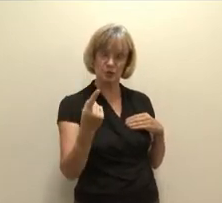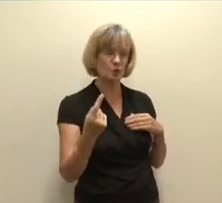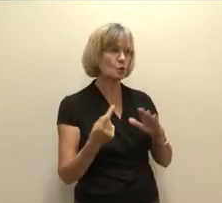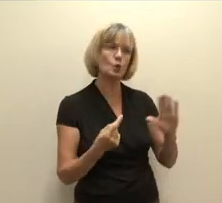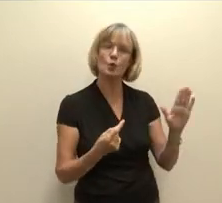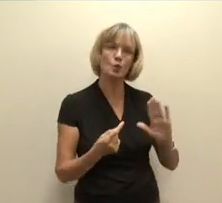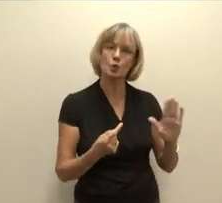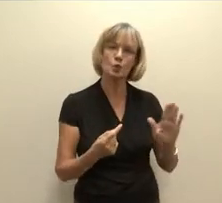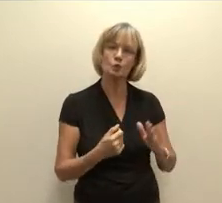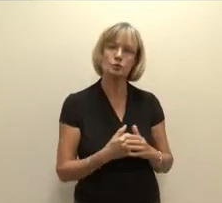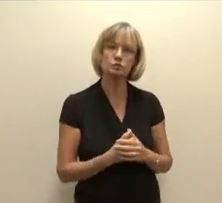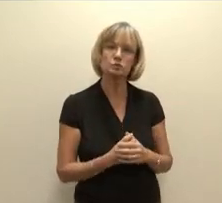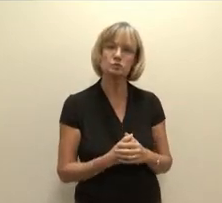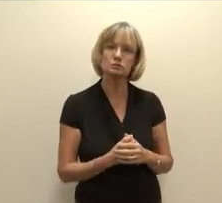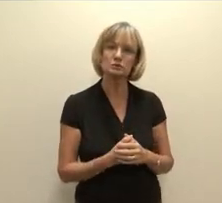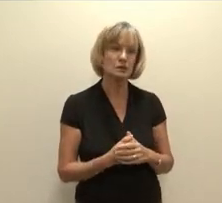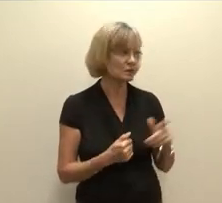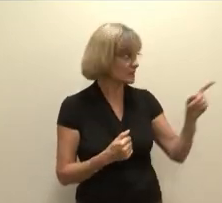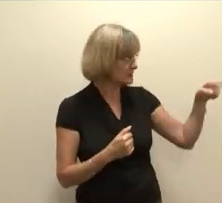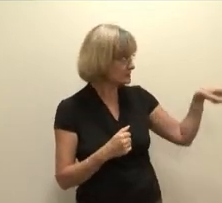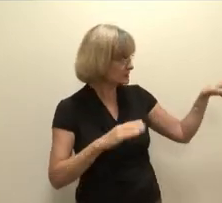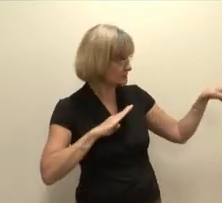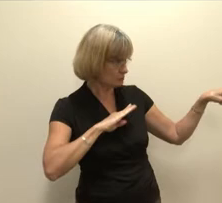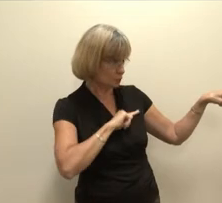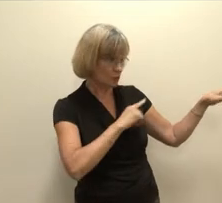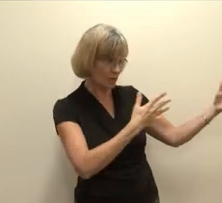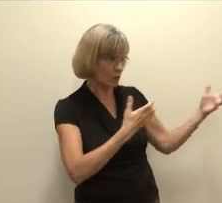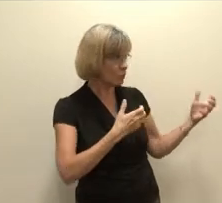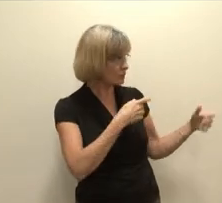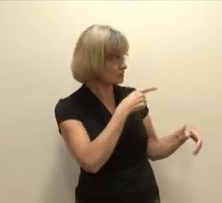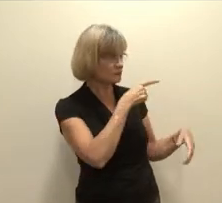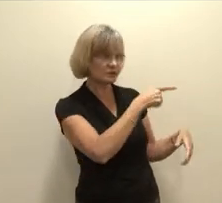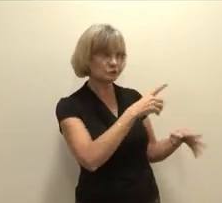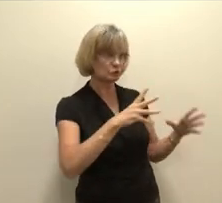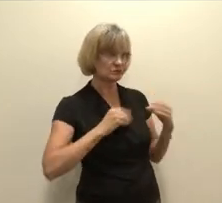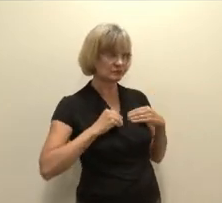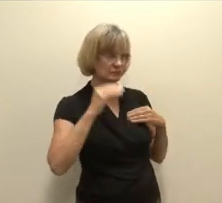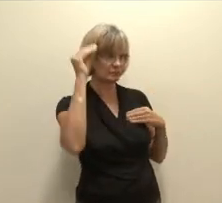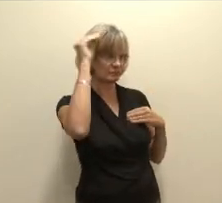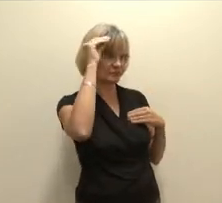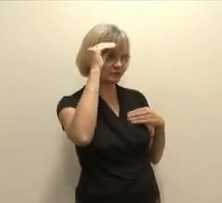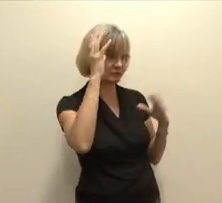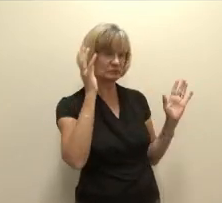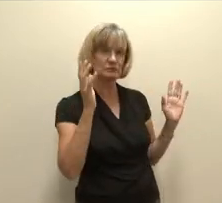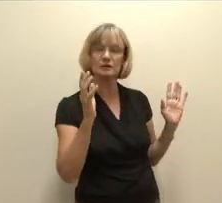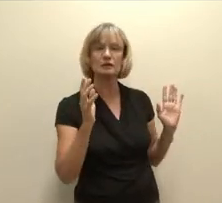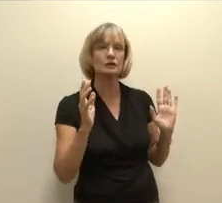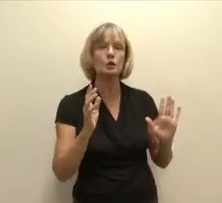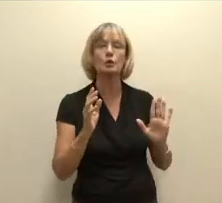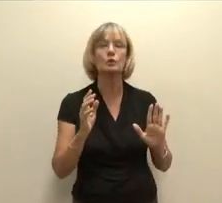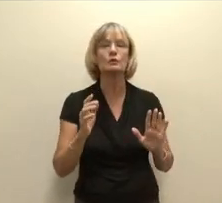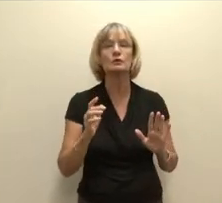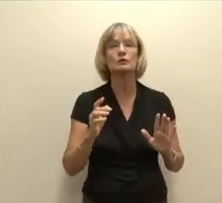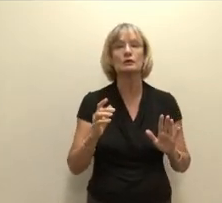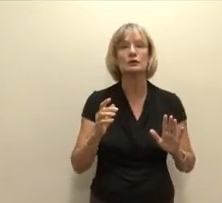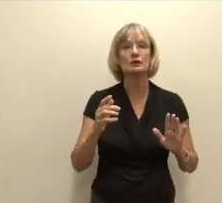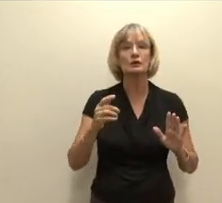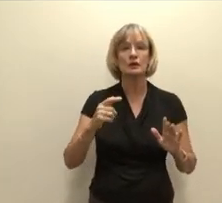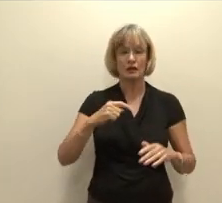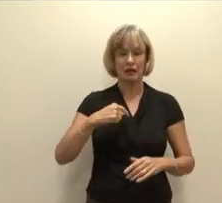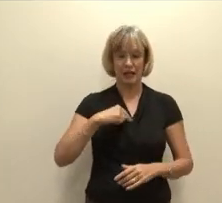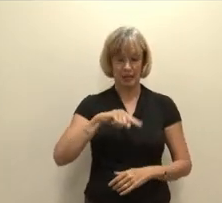I didn't expect this board to take my word for it. Hiring Dr. Kincannon is not a decision